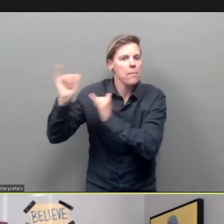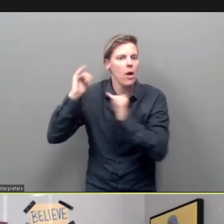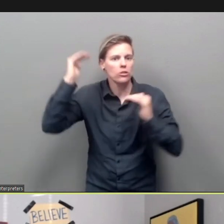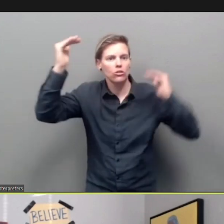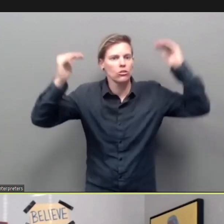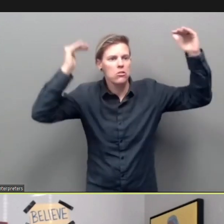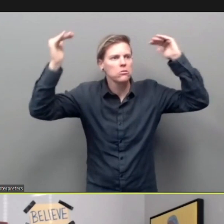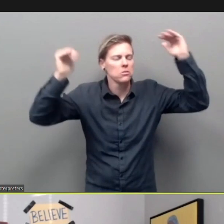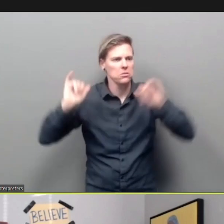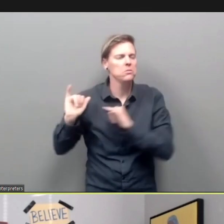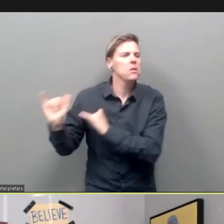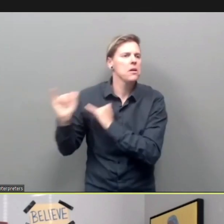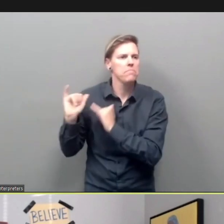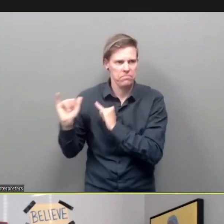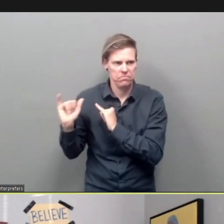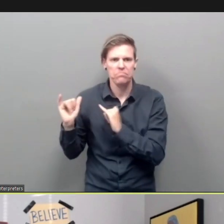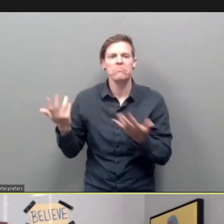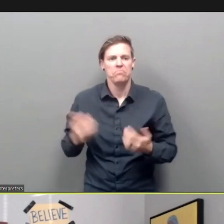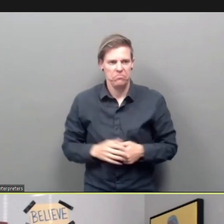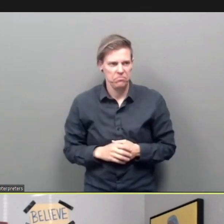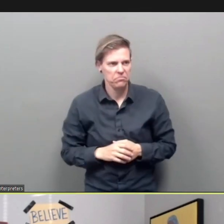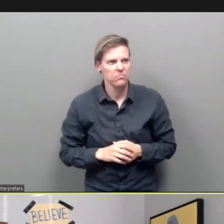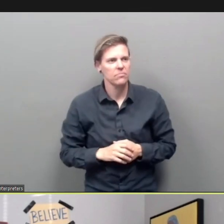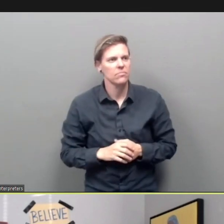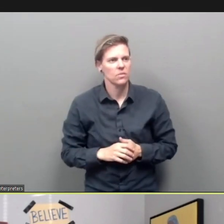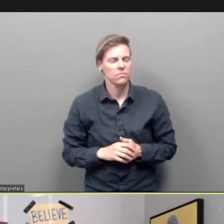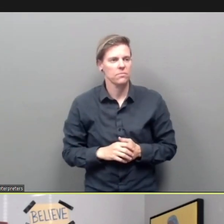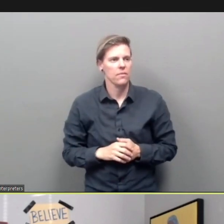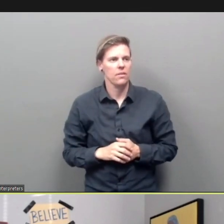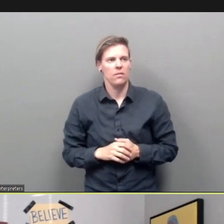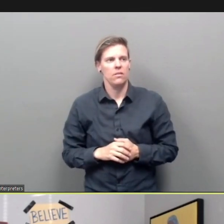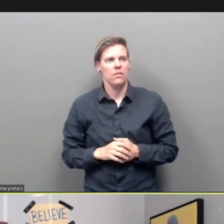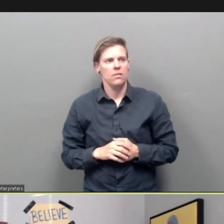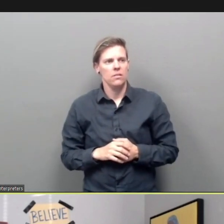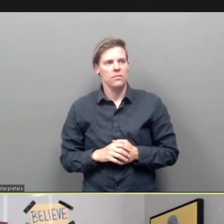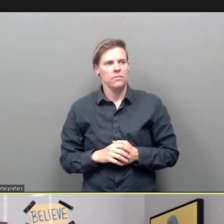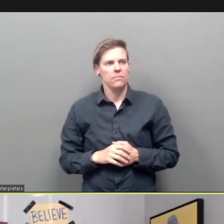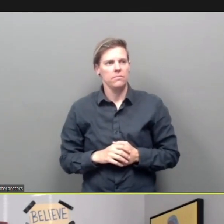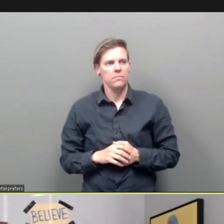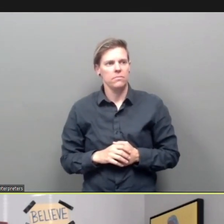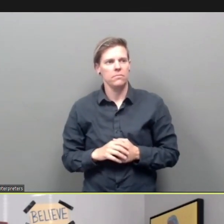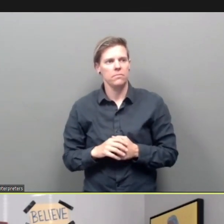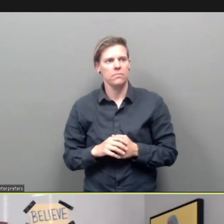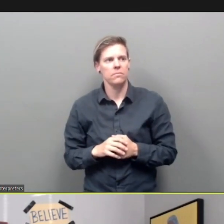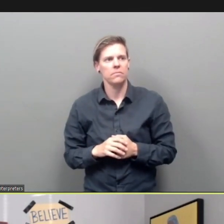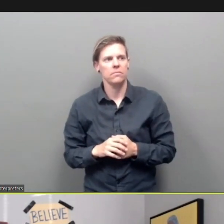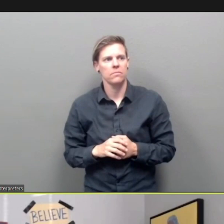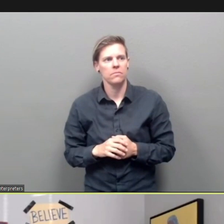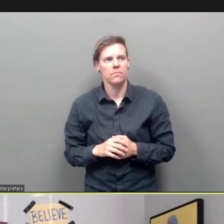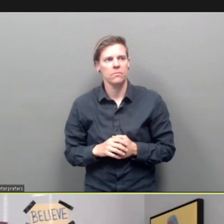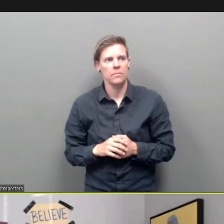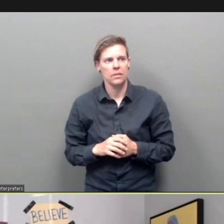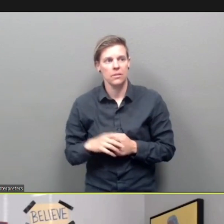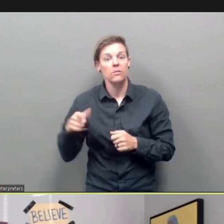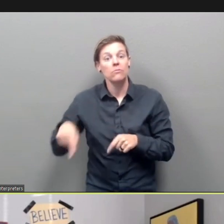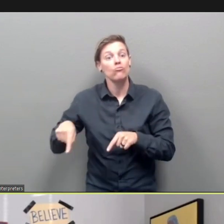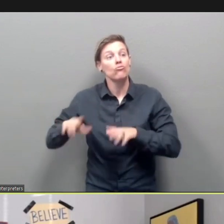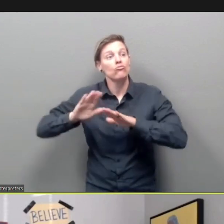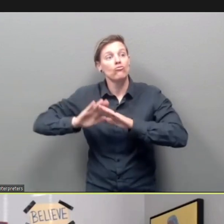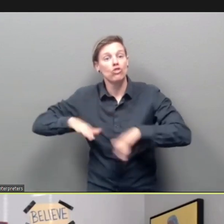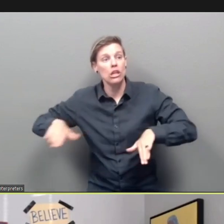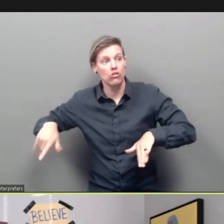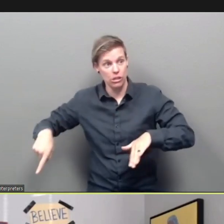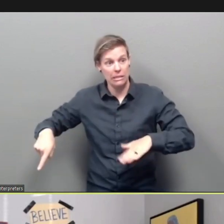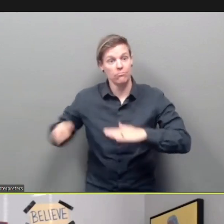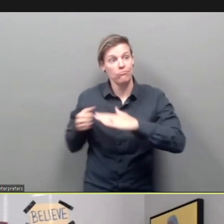And we're also dealing with Delta, which has shown that children have been hospitalized at a higher